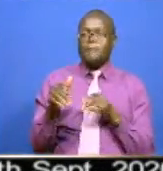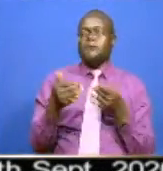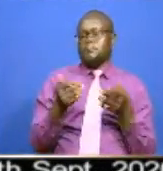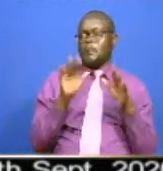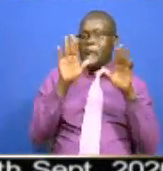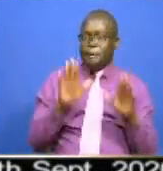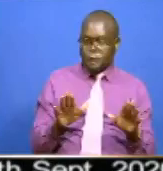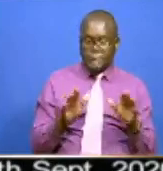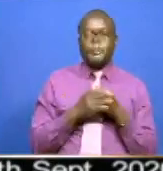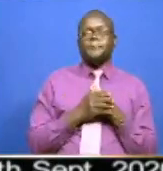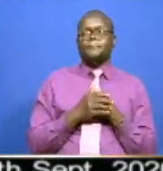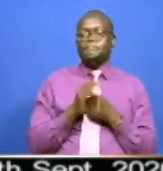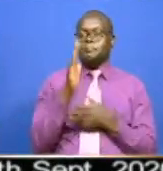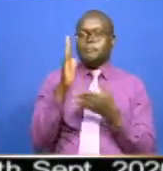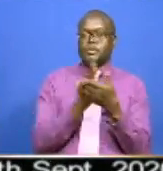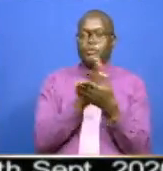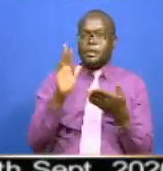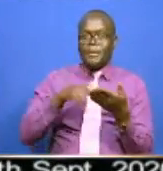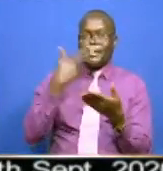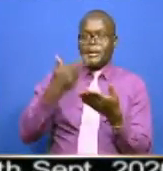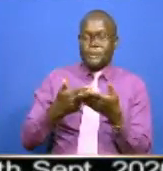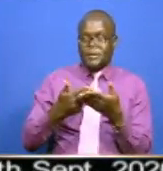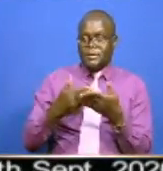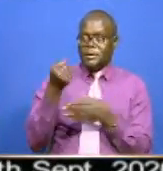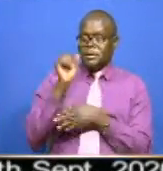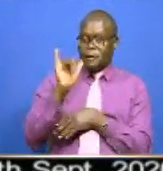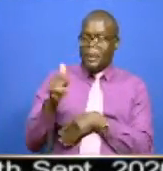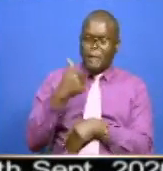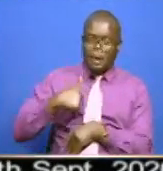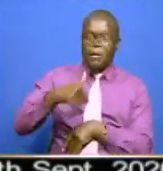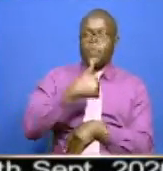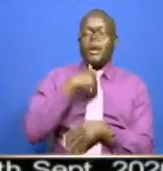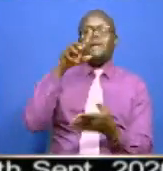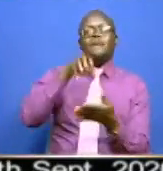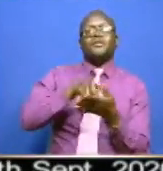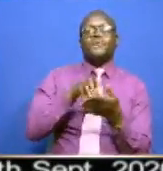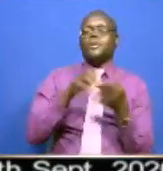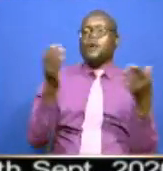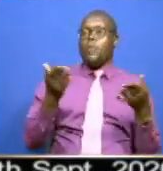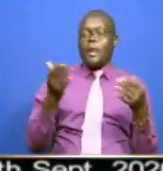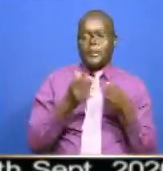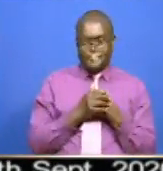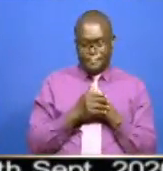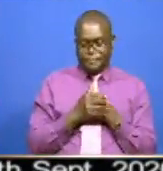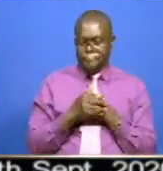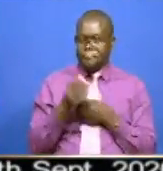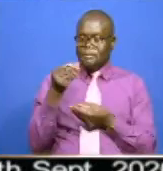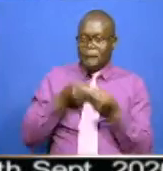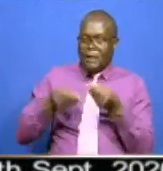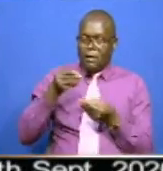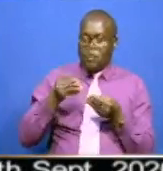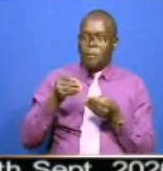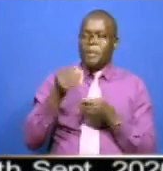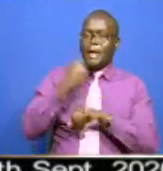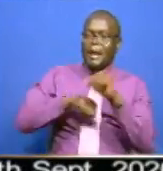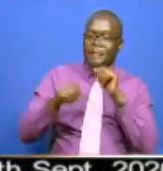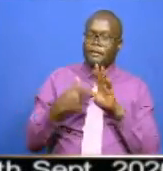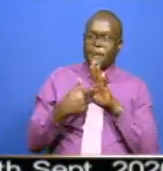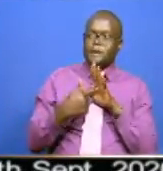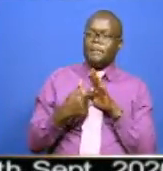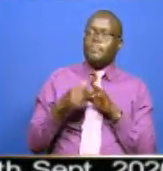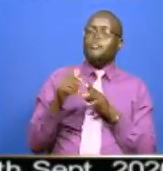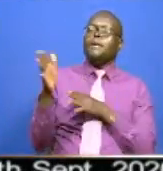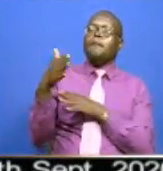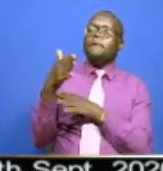instrumental in sharing these resources, so that we have a situation where economic activities such as fishing, which